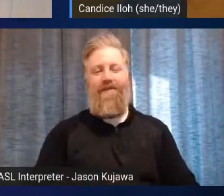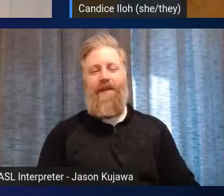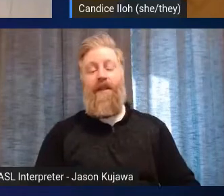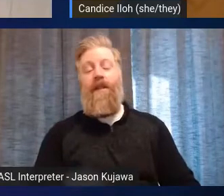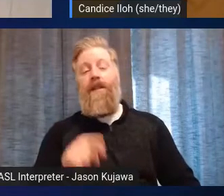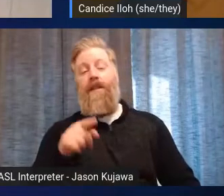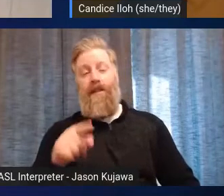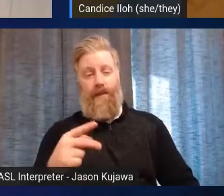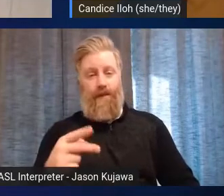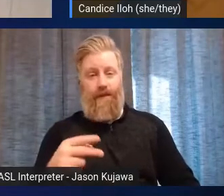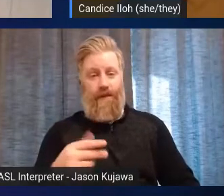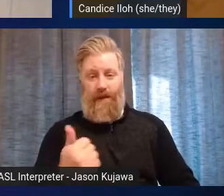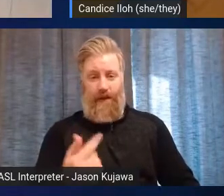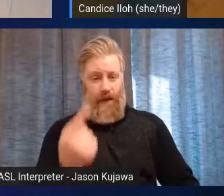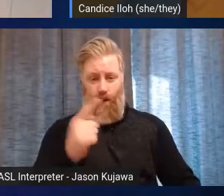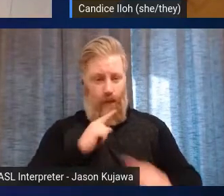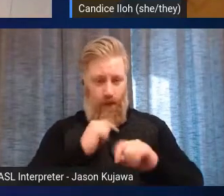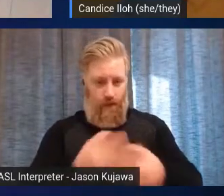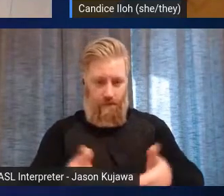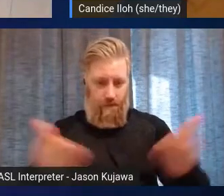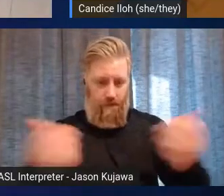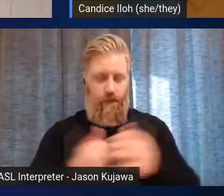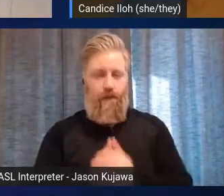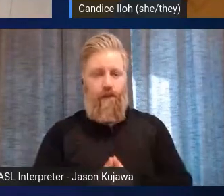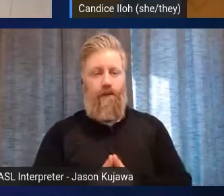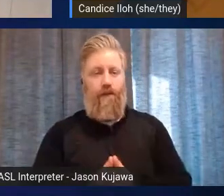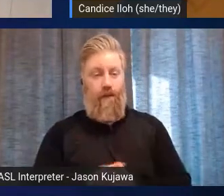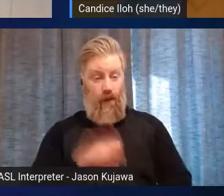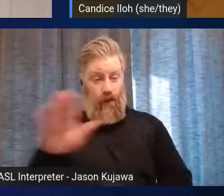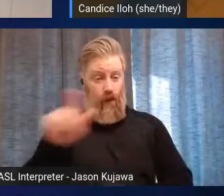is for anybody and everyone, do you see your writing as a form of activism?